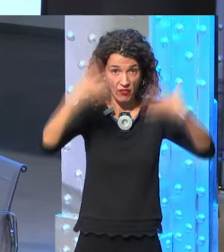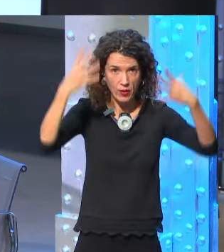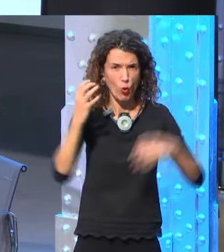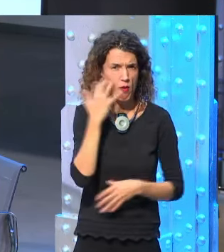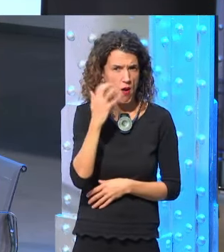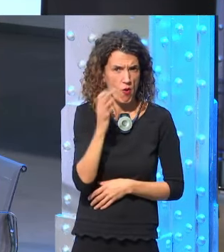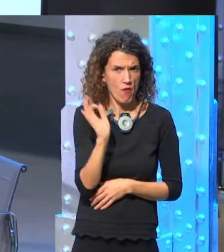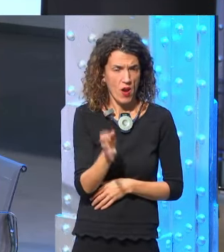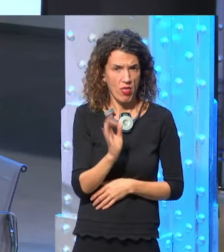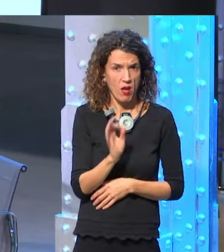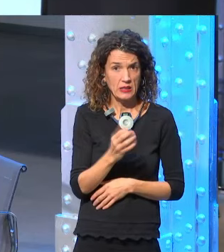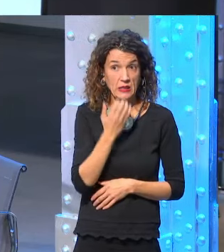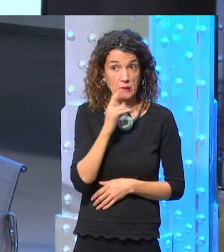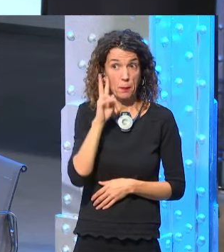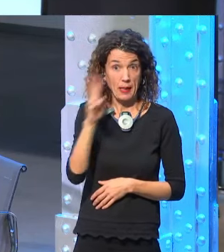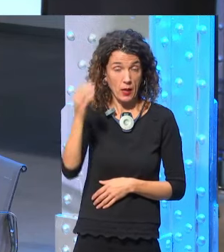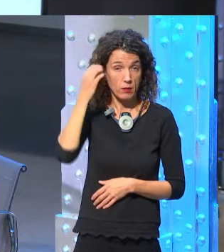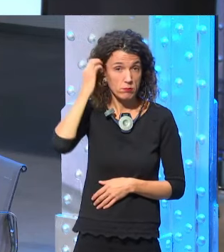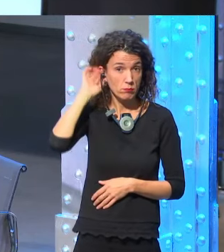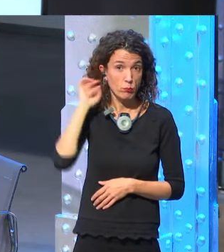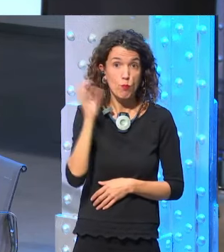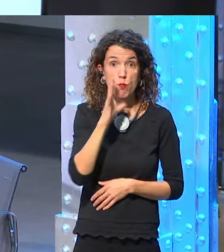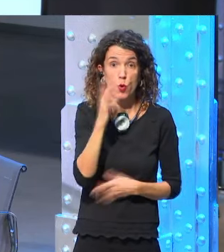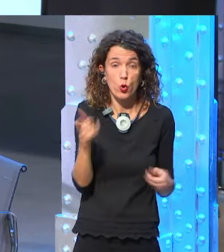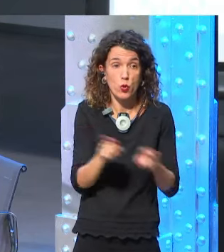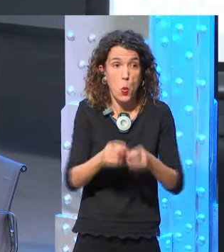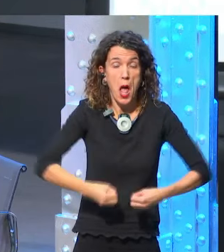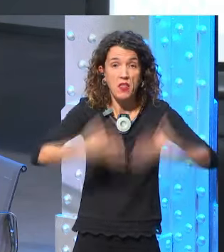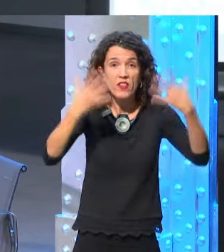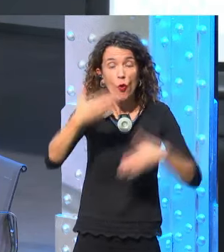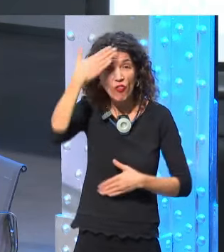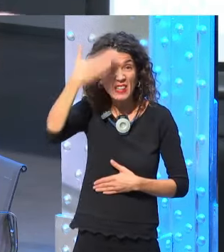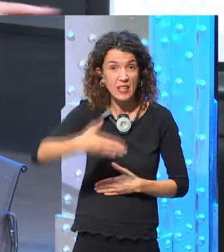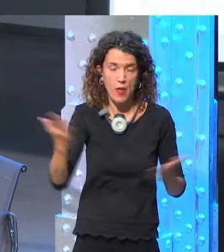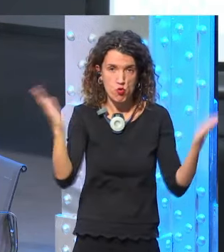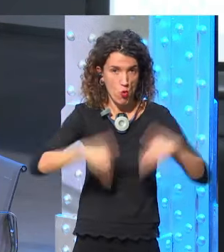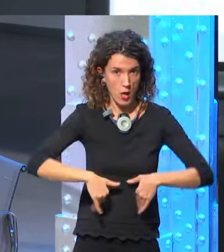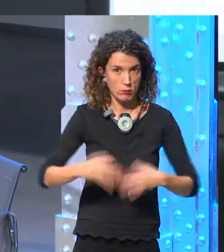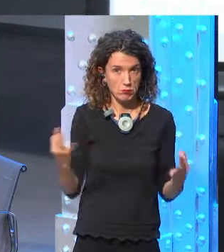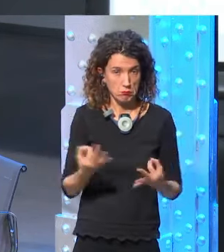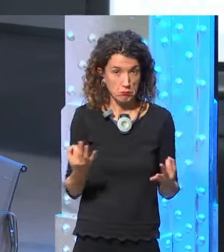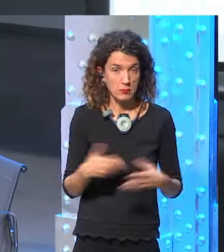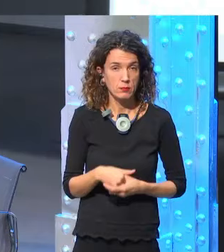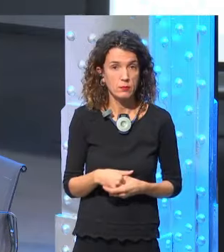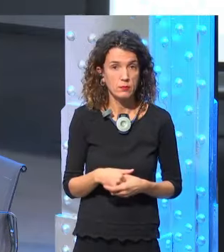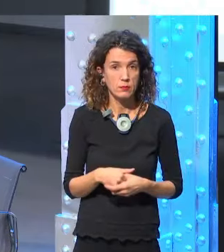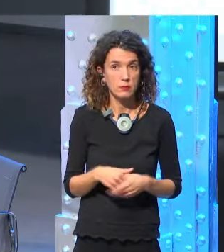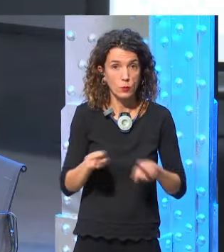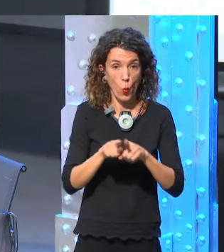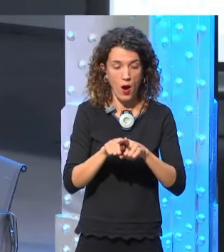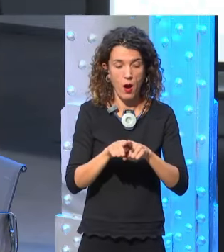it. It has virtually no facade. It consists of these cantilevering platforms,